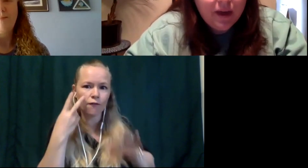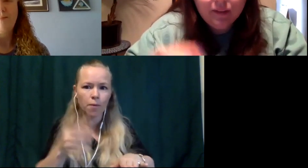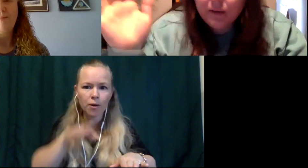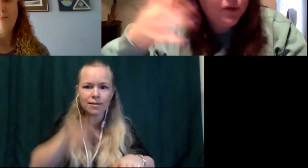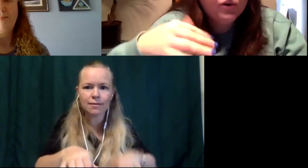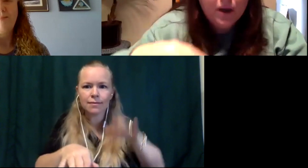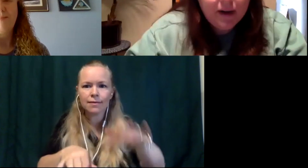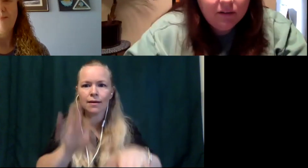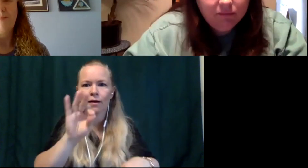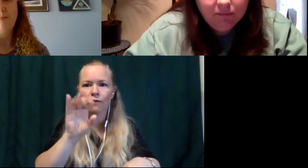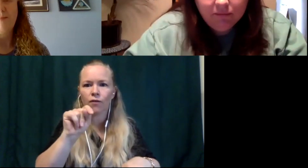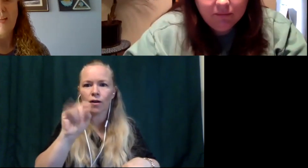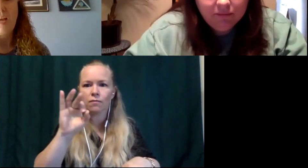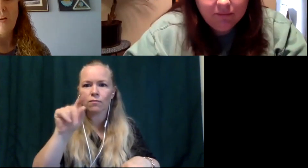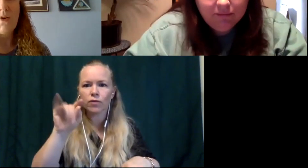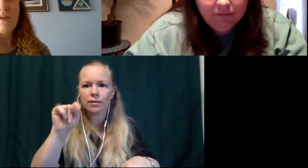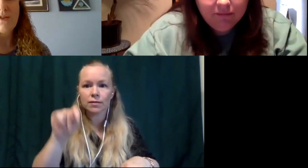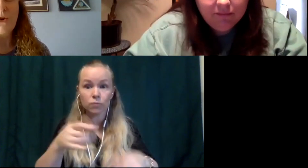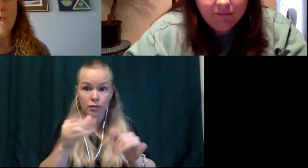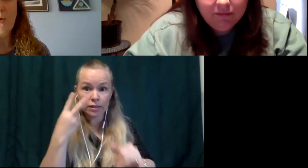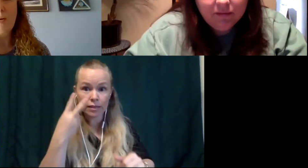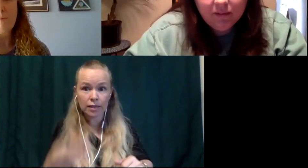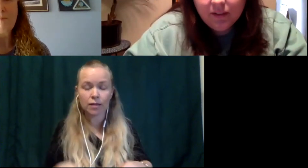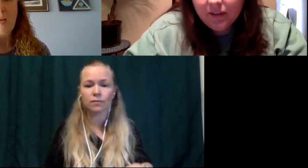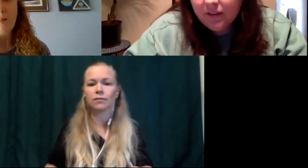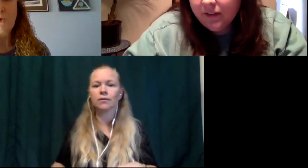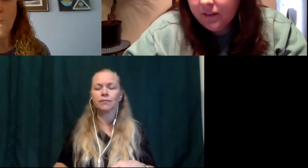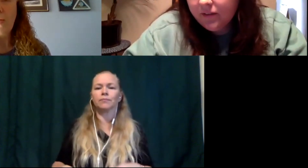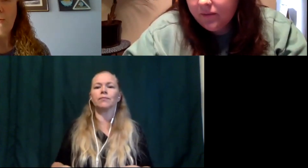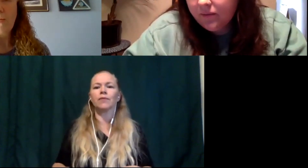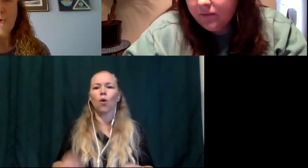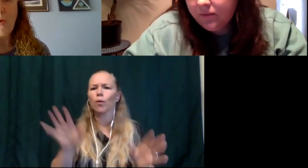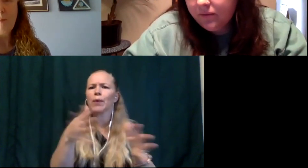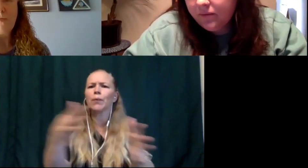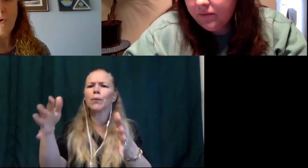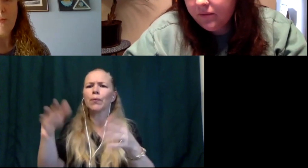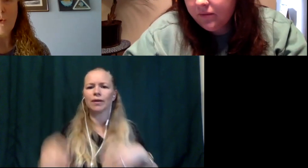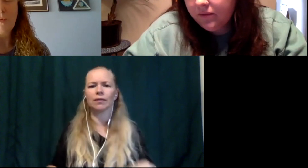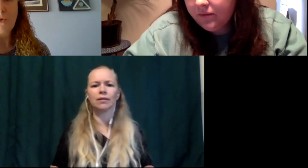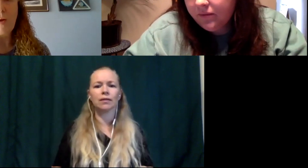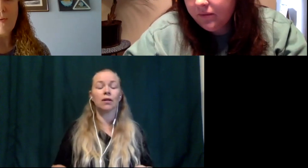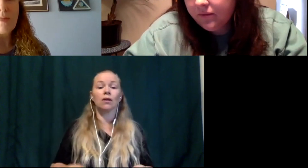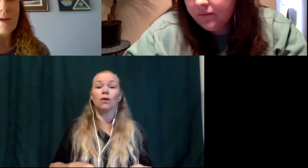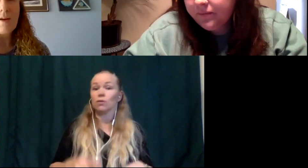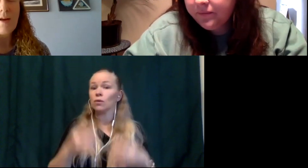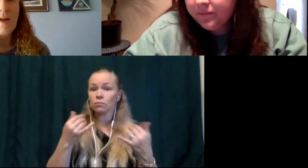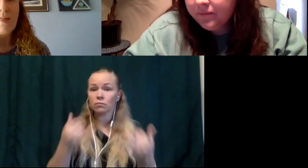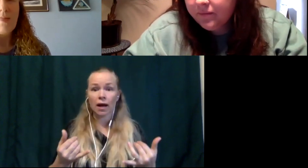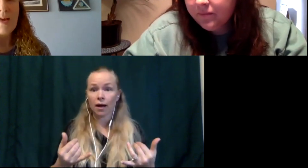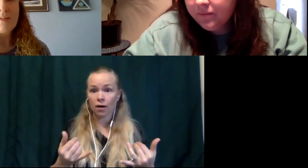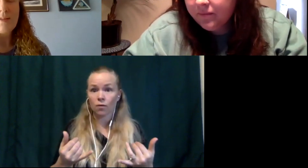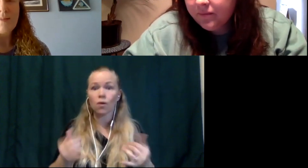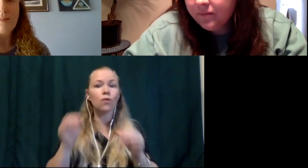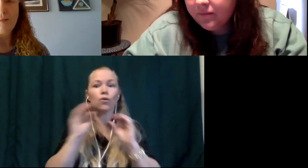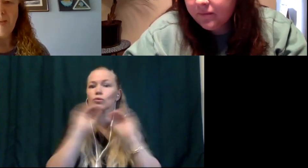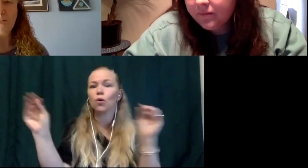would they get like blown away by now? No, there's no weather, there's no atmosphere on the moon. So everything